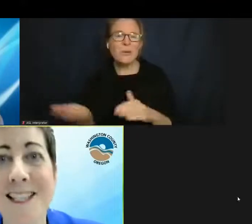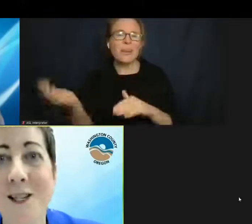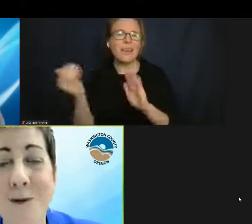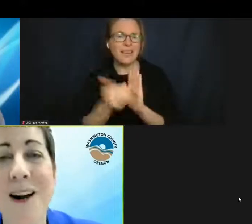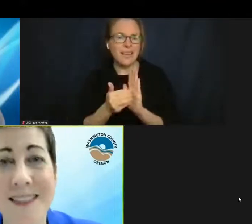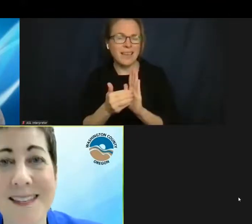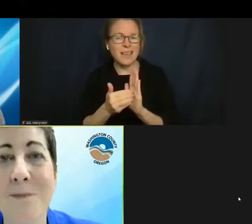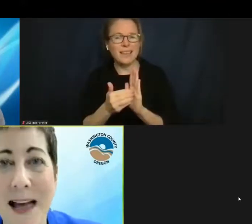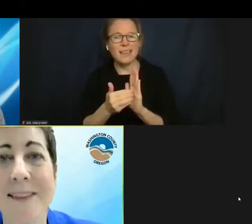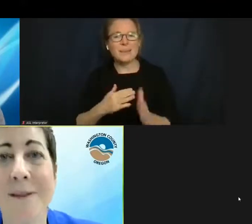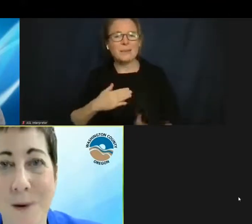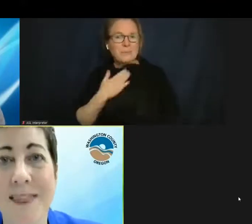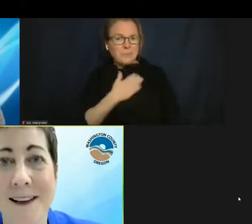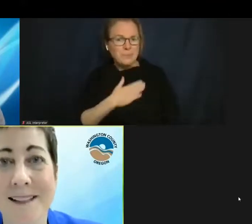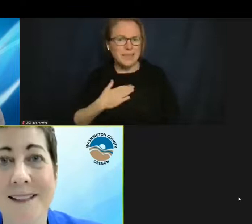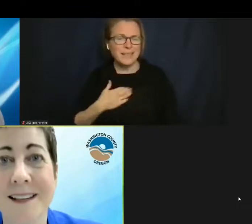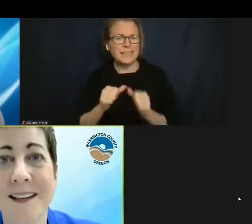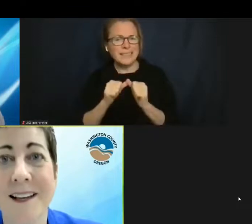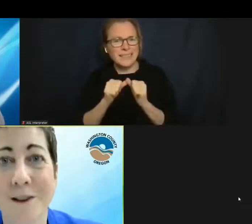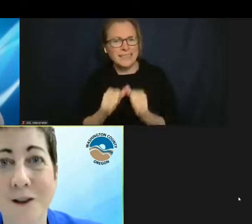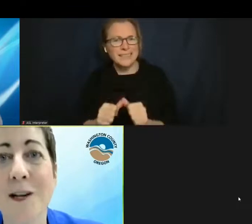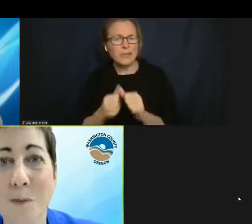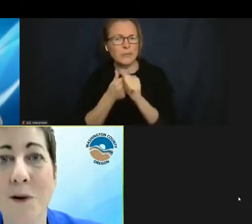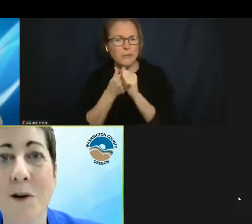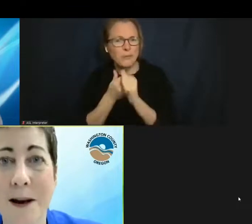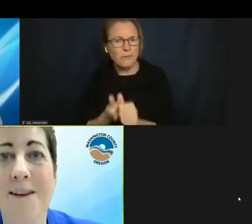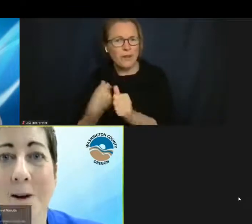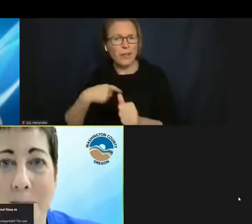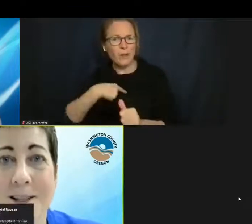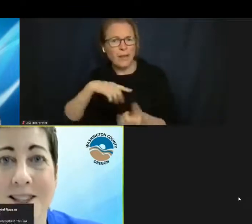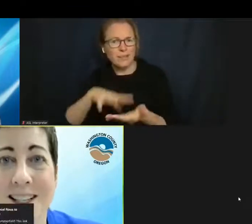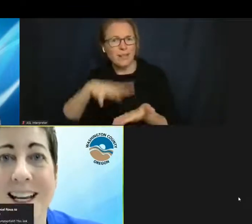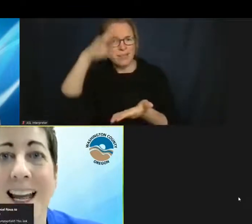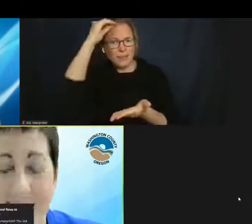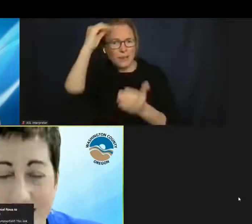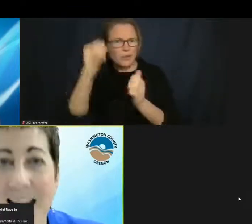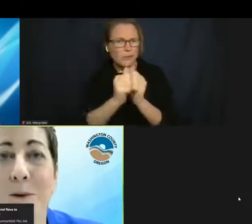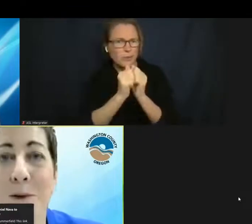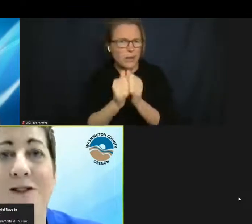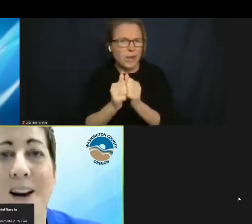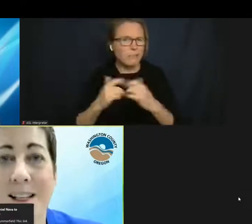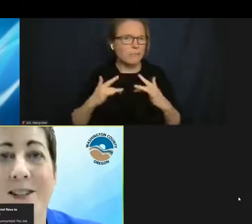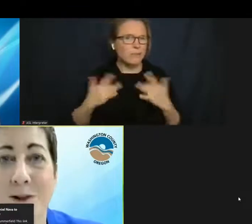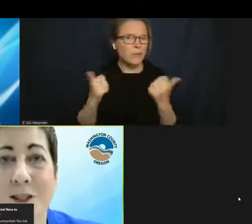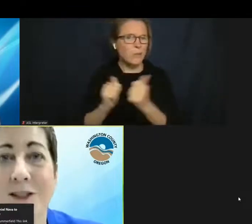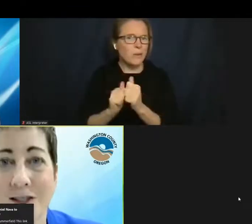please continue on this path with us, learning more about our budget and how